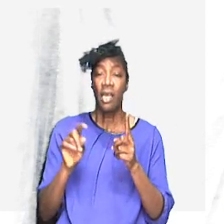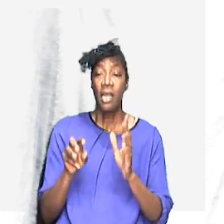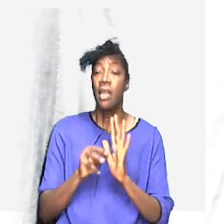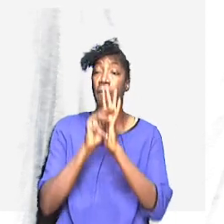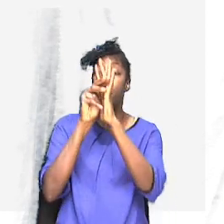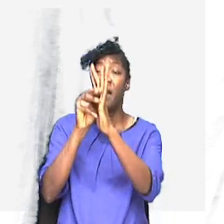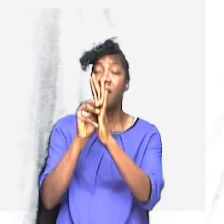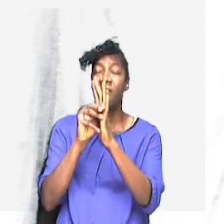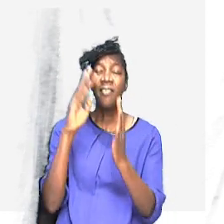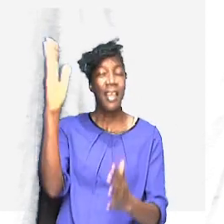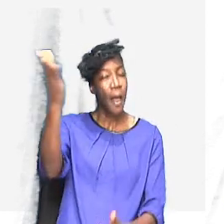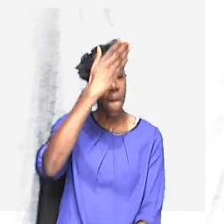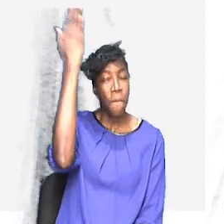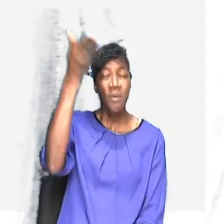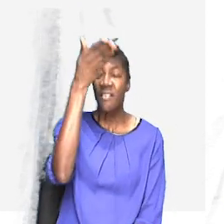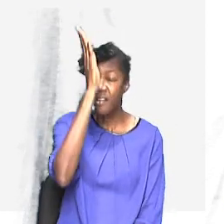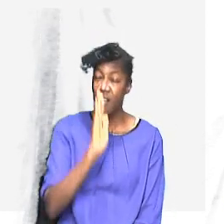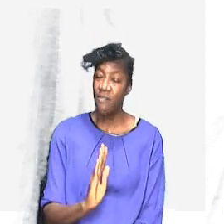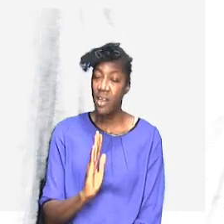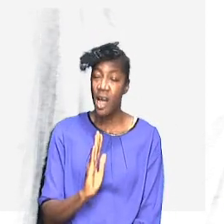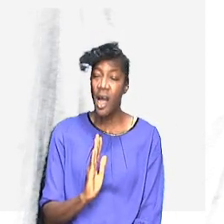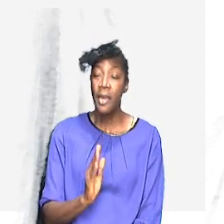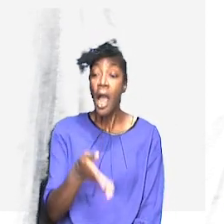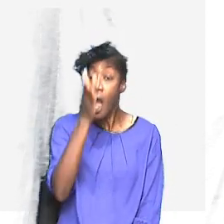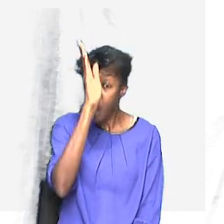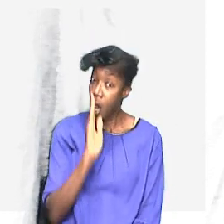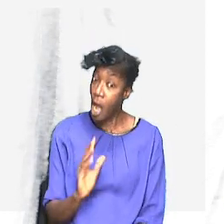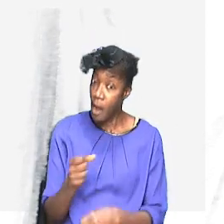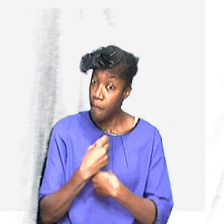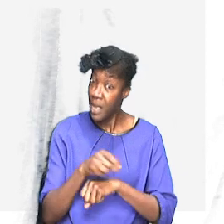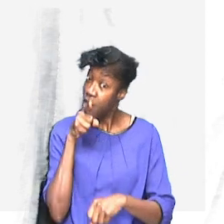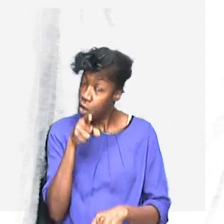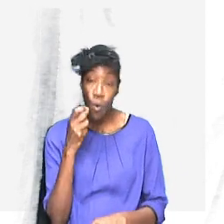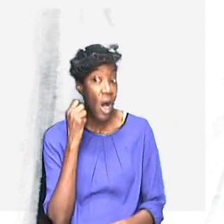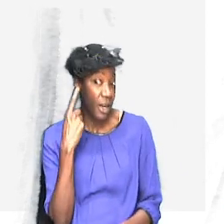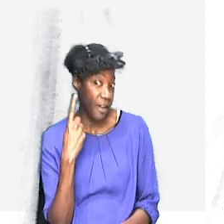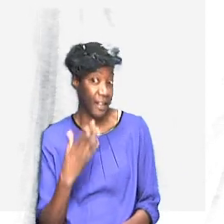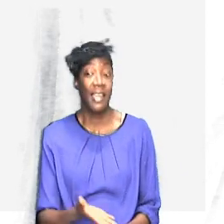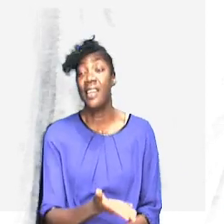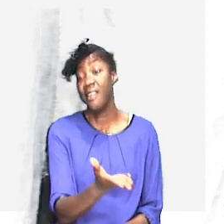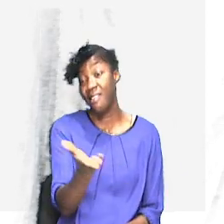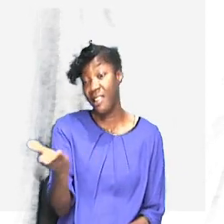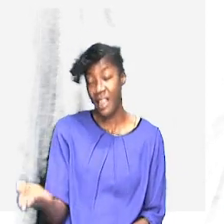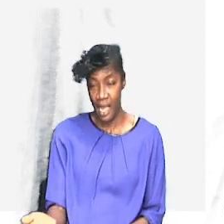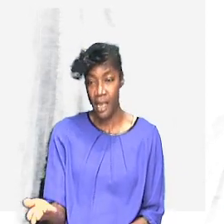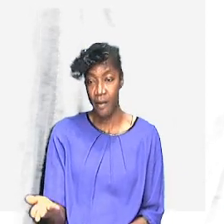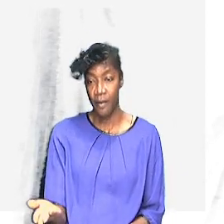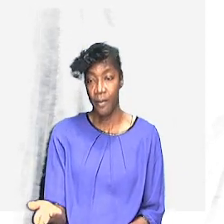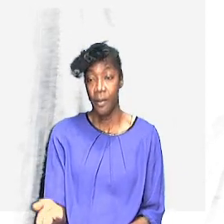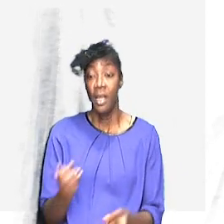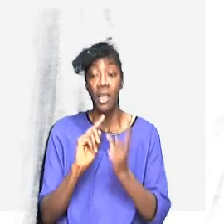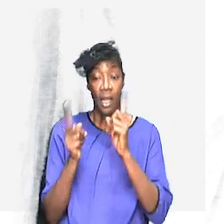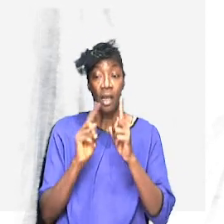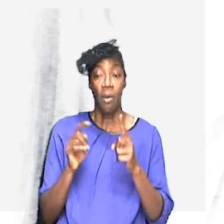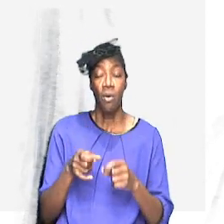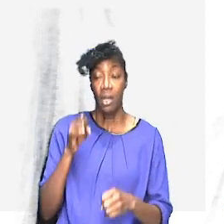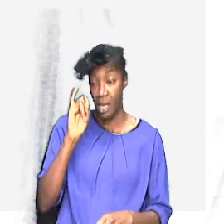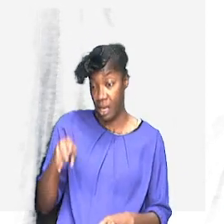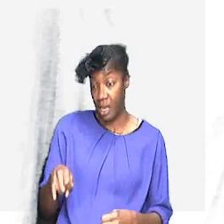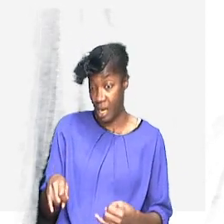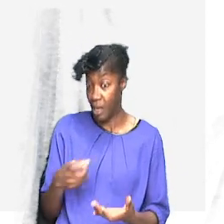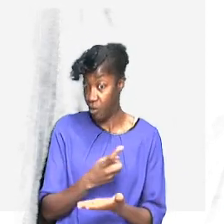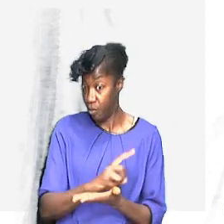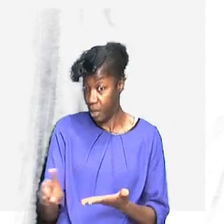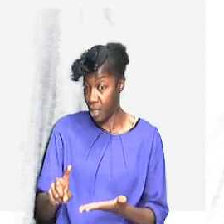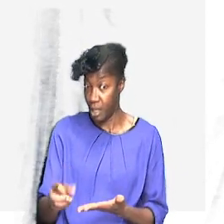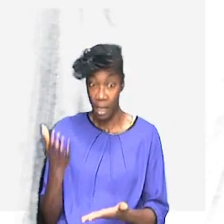of God. And this is where God is making us aware that he is there. So we spoke about that last week, and we did define